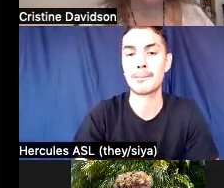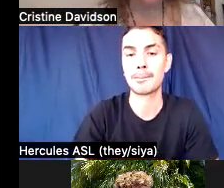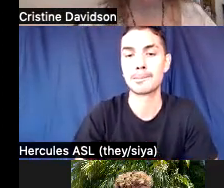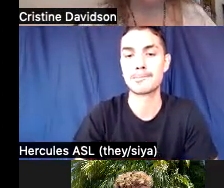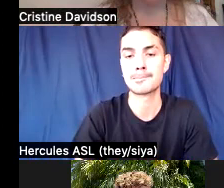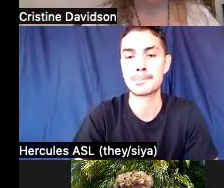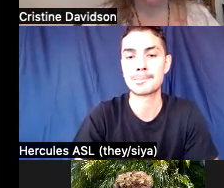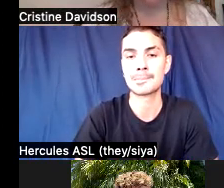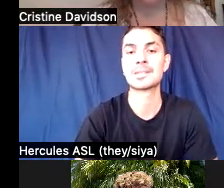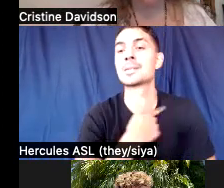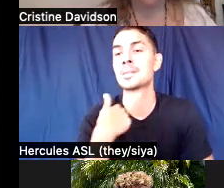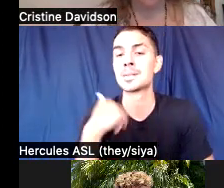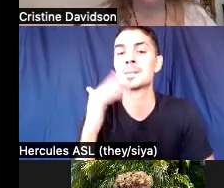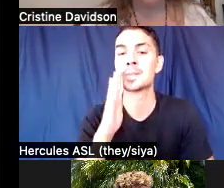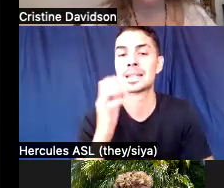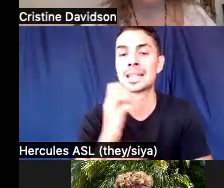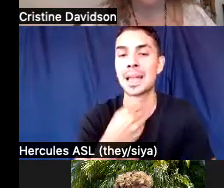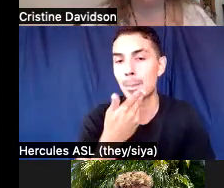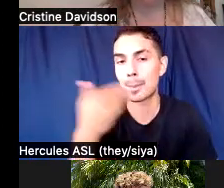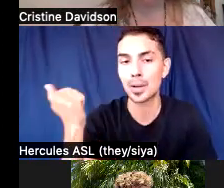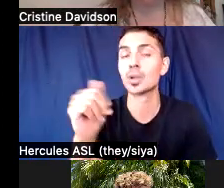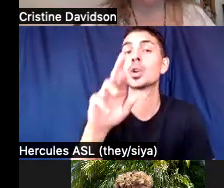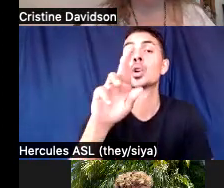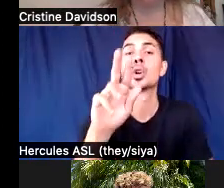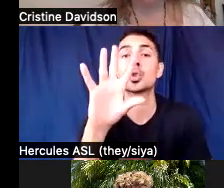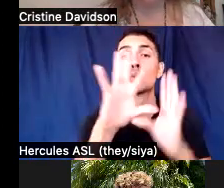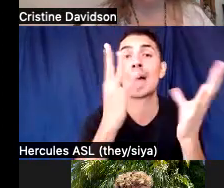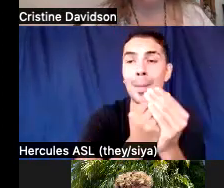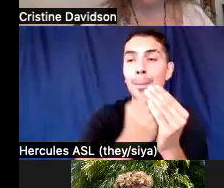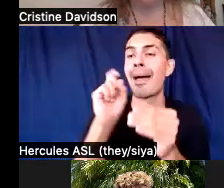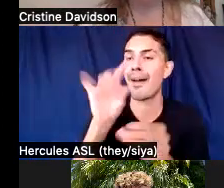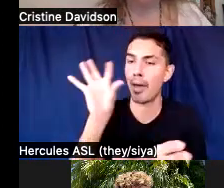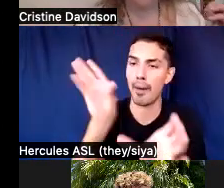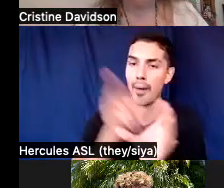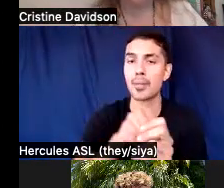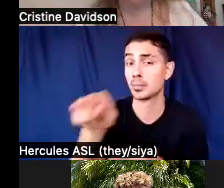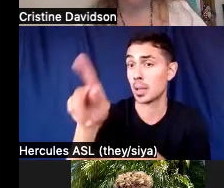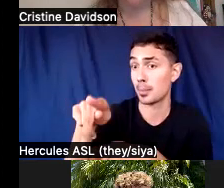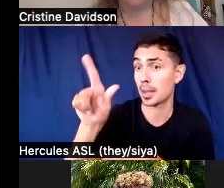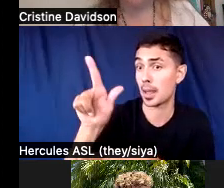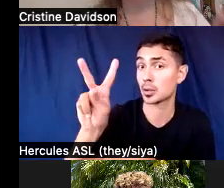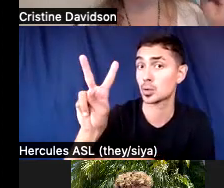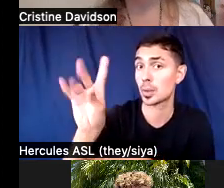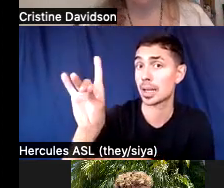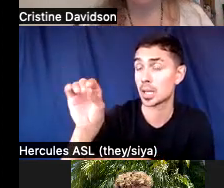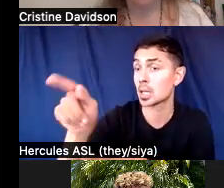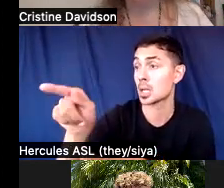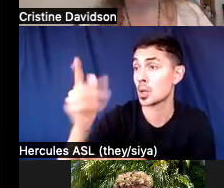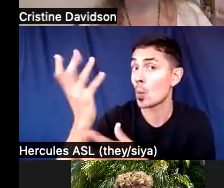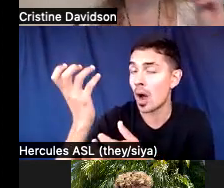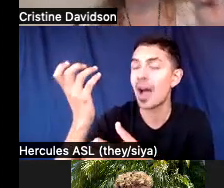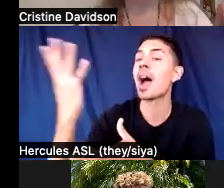But we're trying to get better. The tribes have to opt in to say they're going to be a part of this system, and then they have to hire the staff, buy